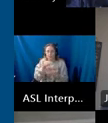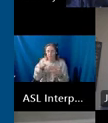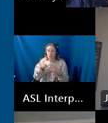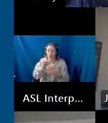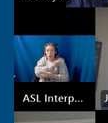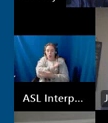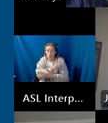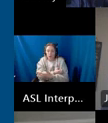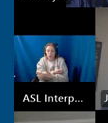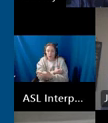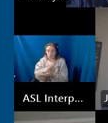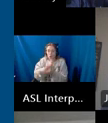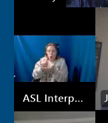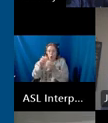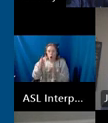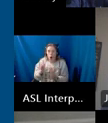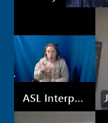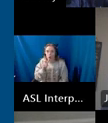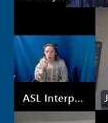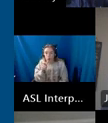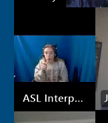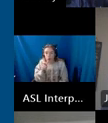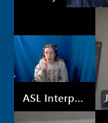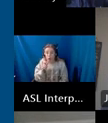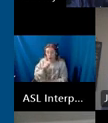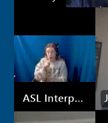the author, which is goes back to